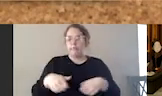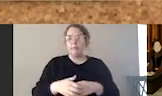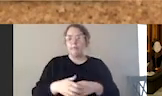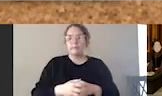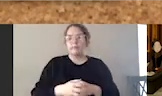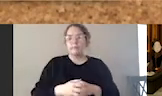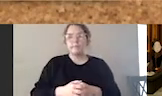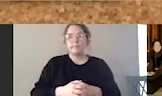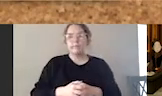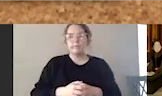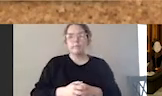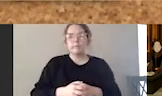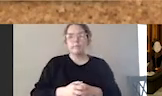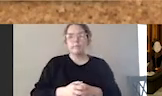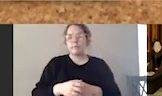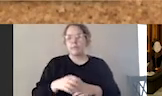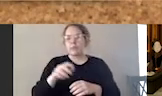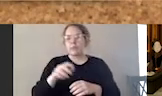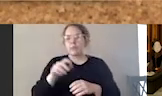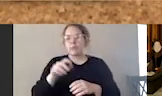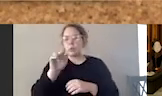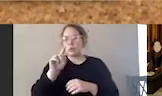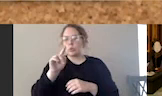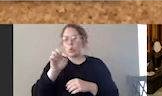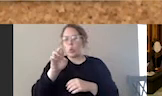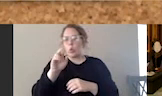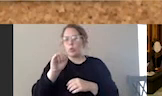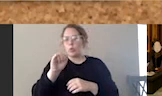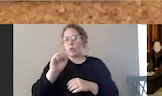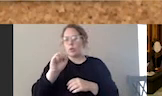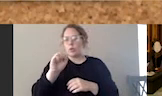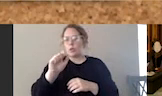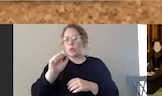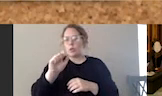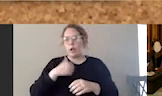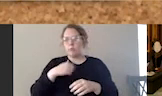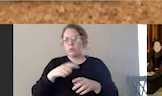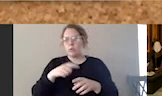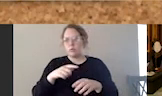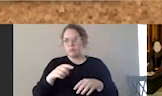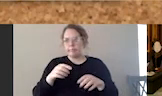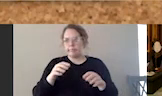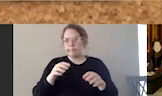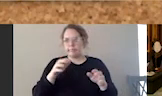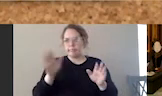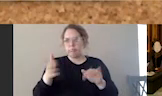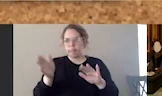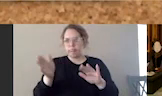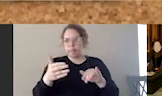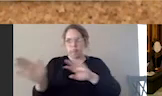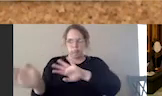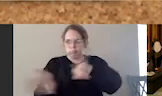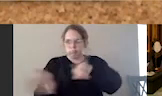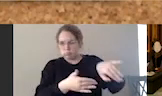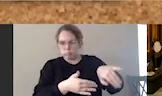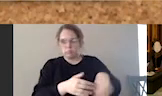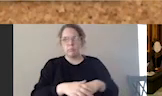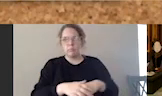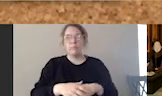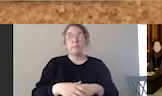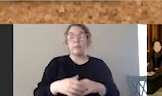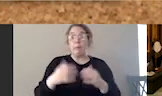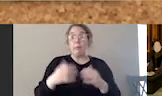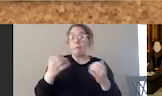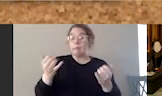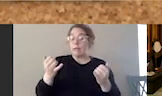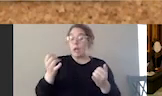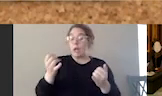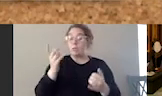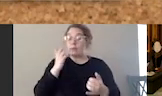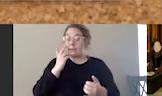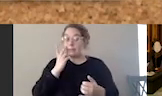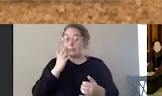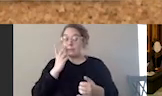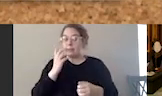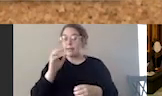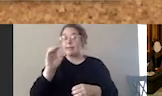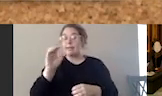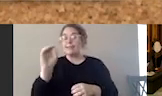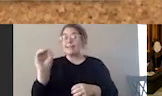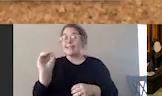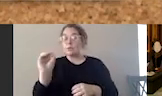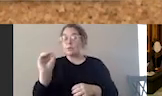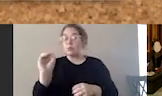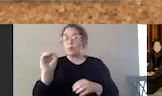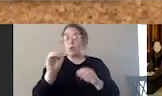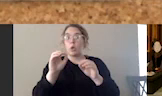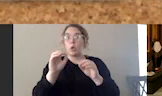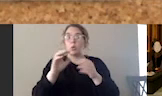the quick tutorial. And as you see, here it says that there are 0 stories right now. So I want to make my own story. I'm